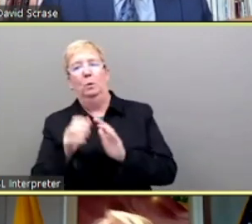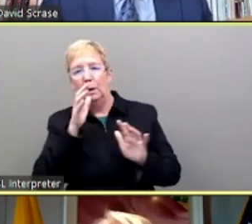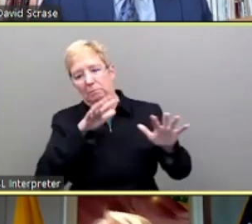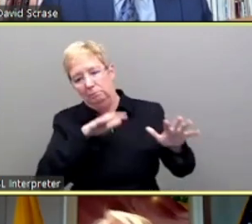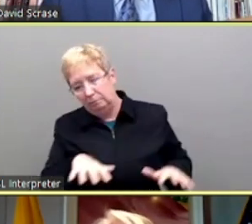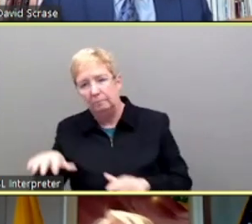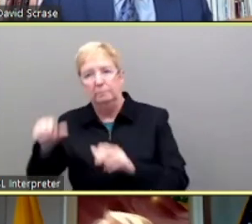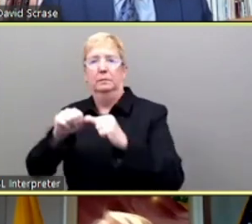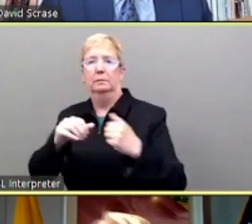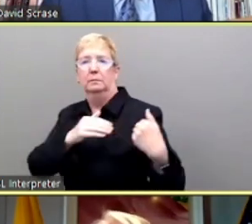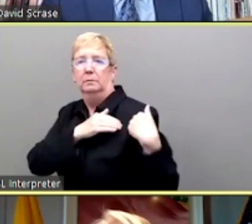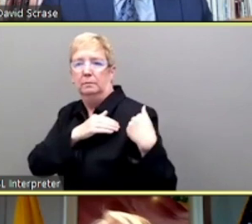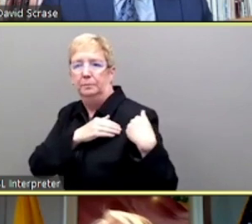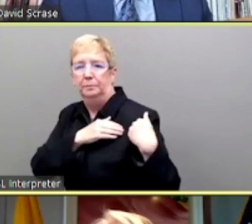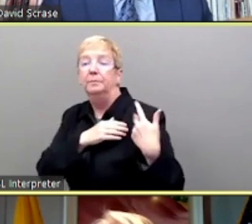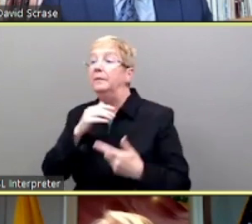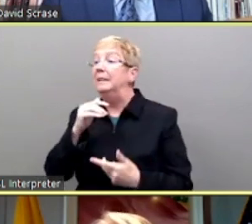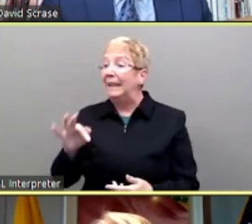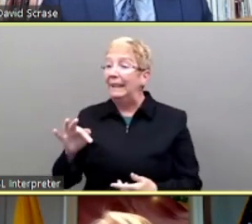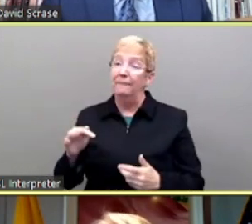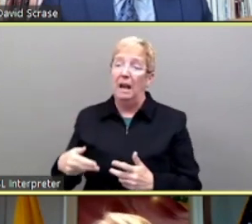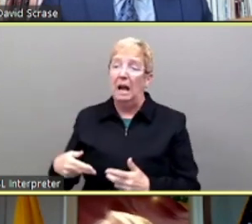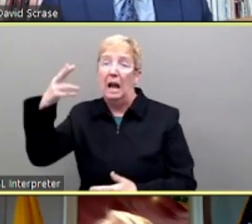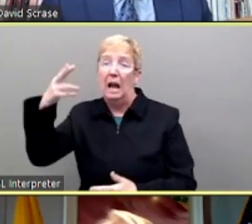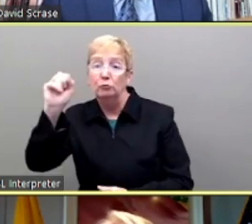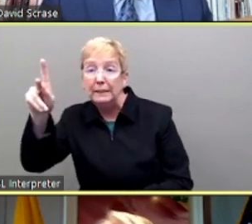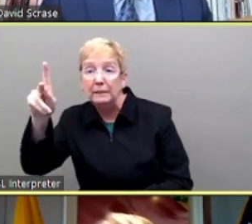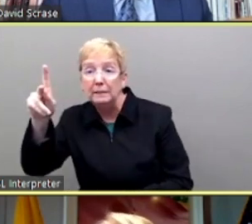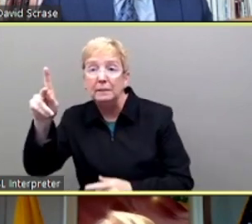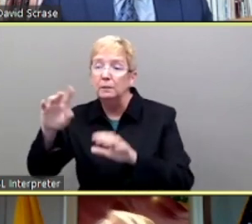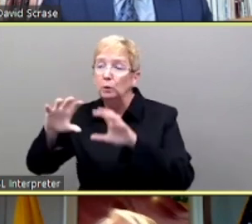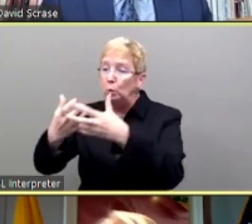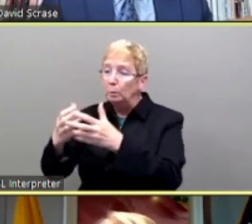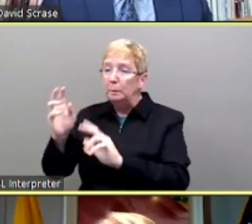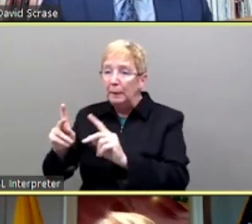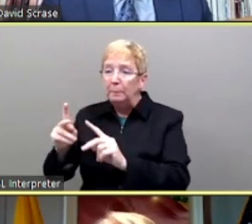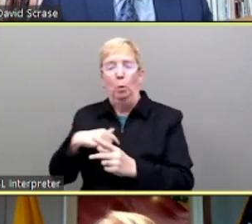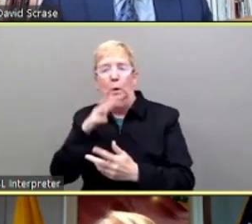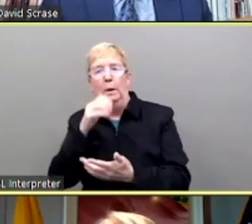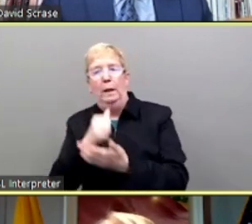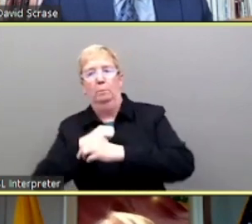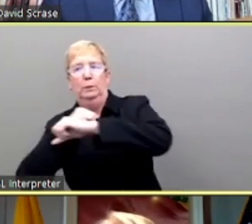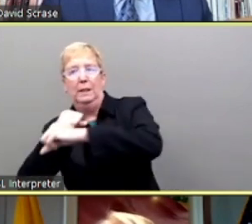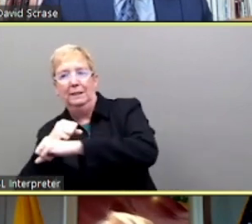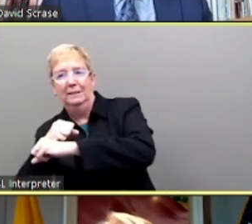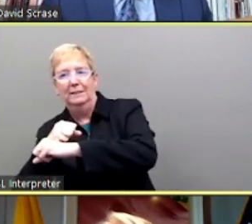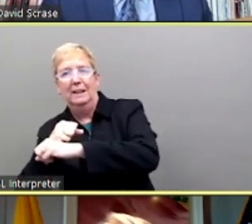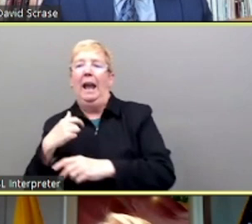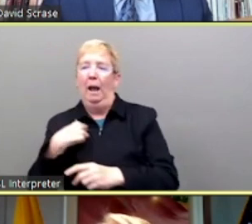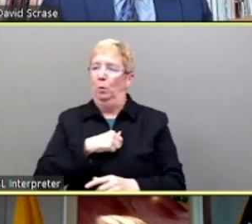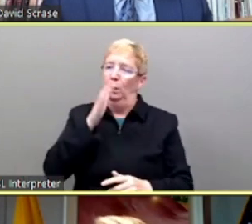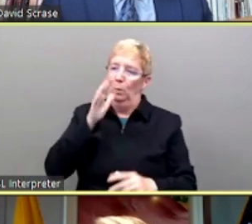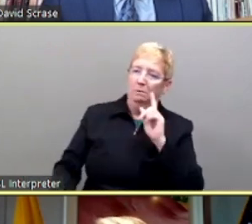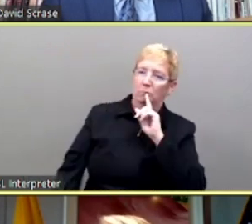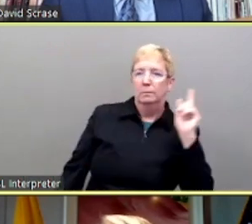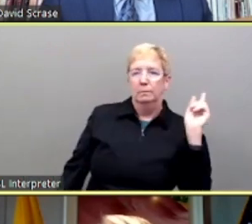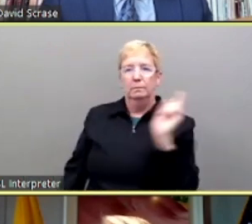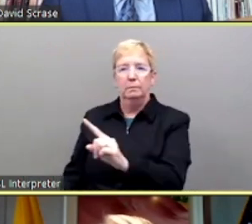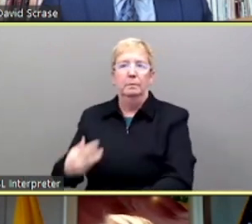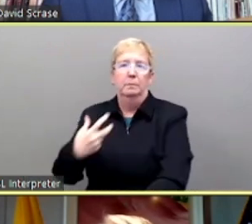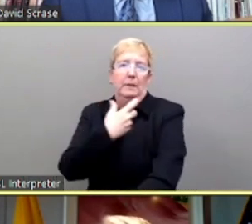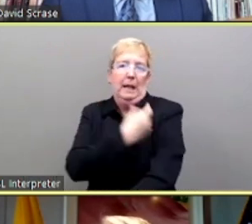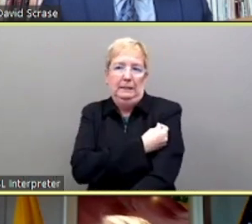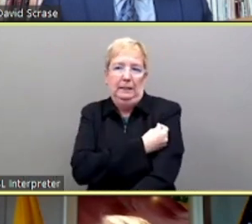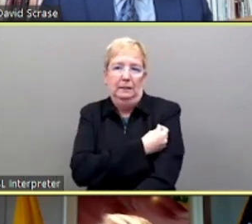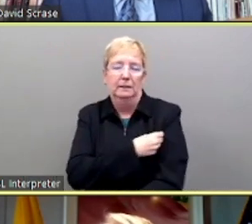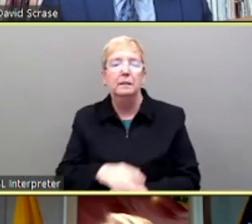sure that where we have high-risk environments, we can do vaccine mandates. I want you to keep remembering